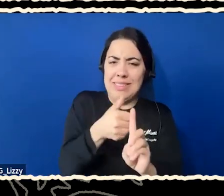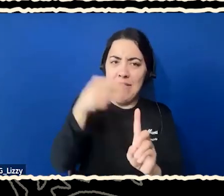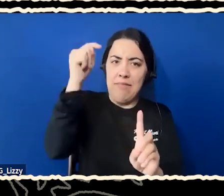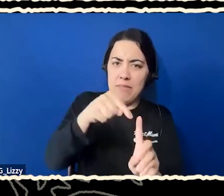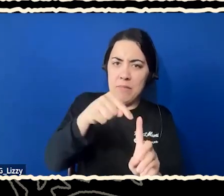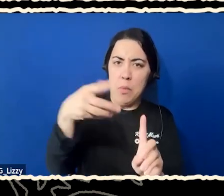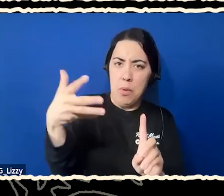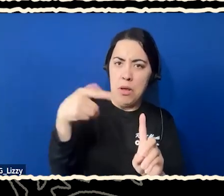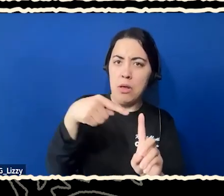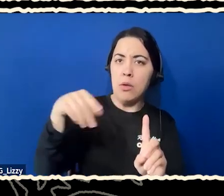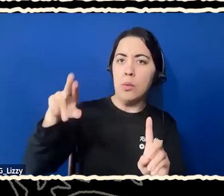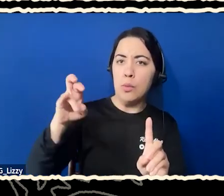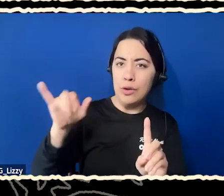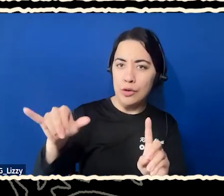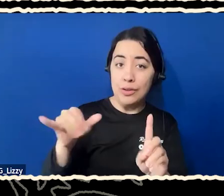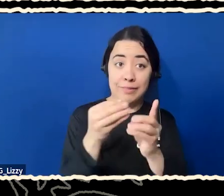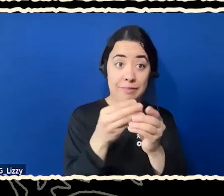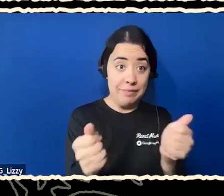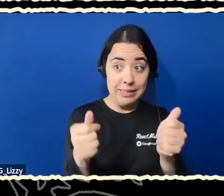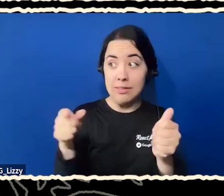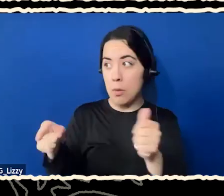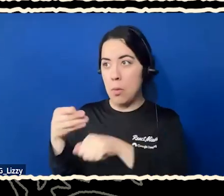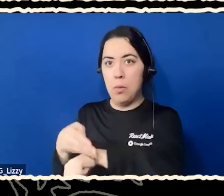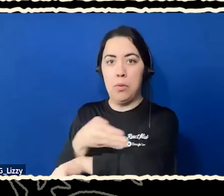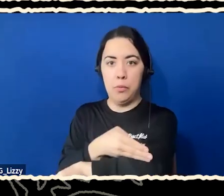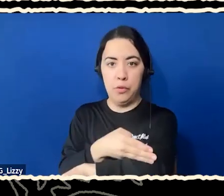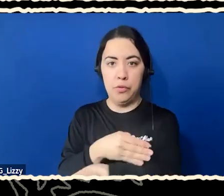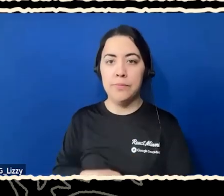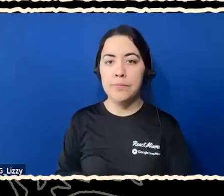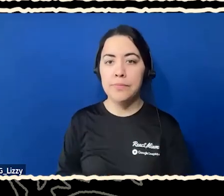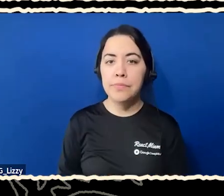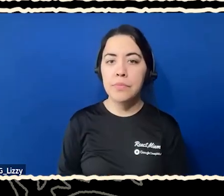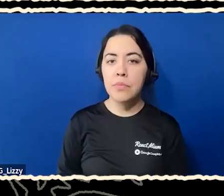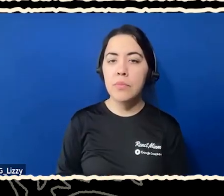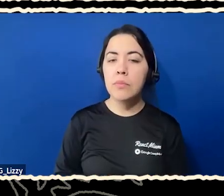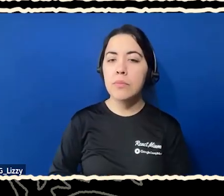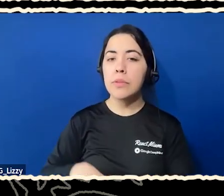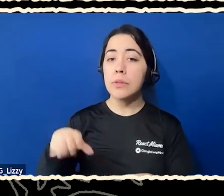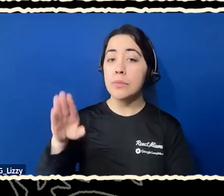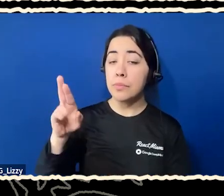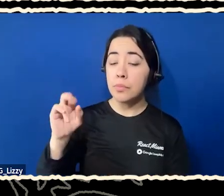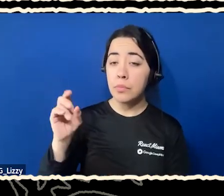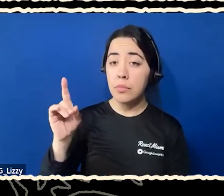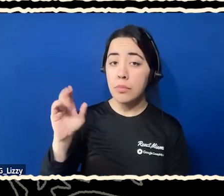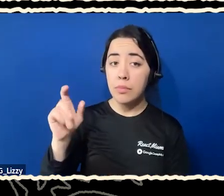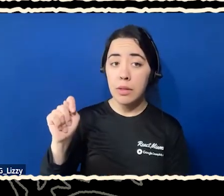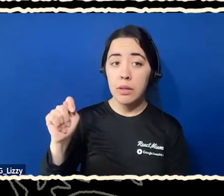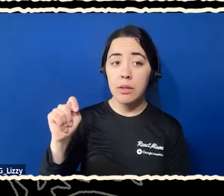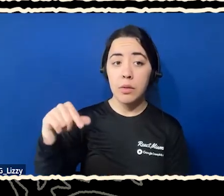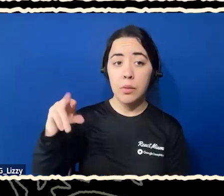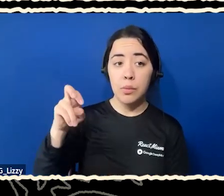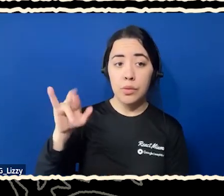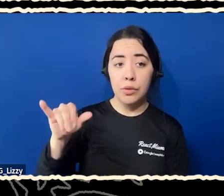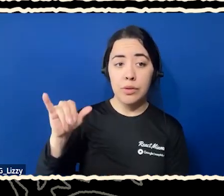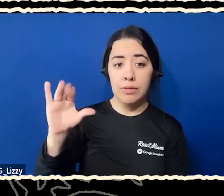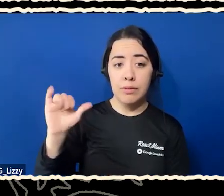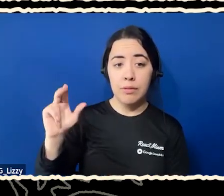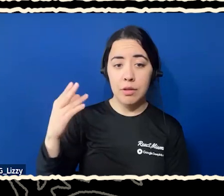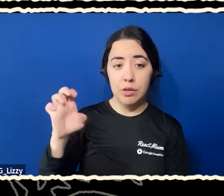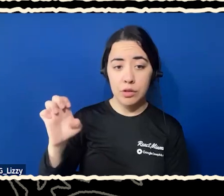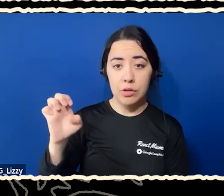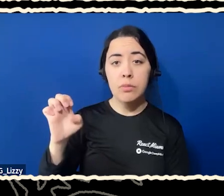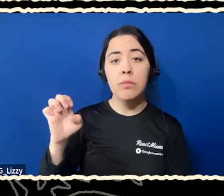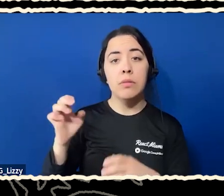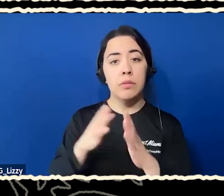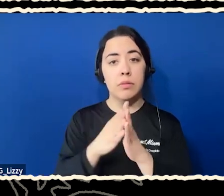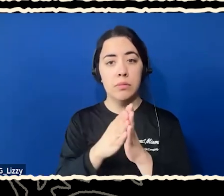as experimental broadcast query, stream query. So broadcast query client syncs query cache across same